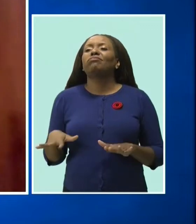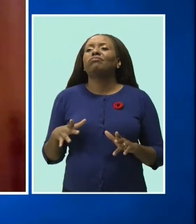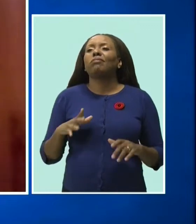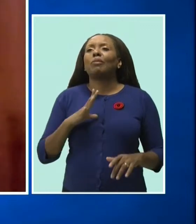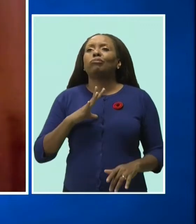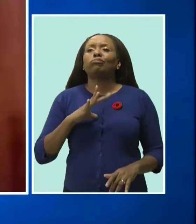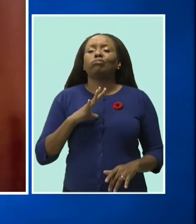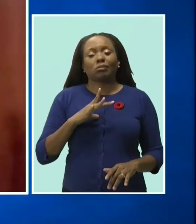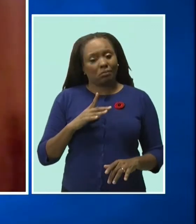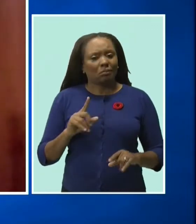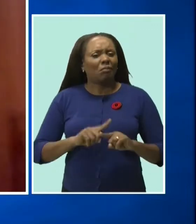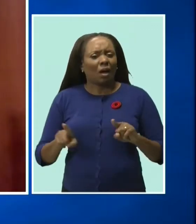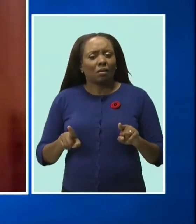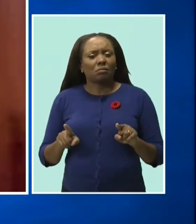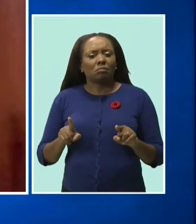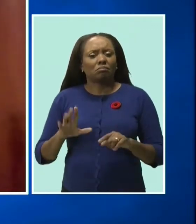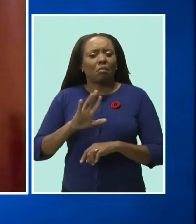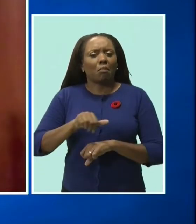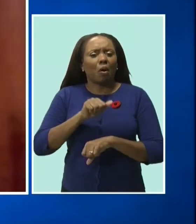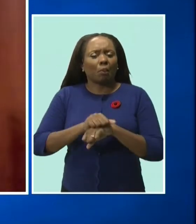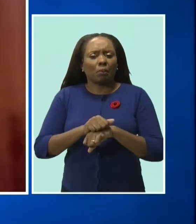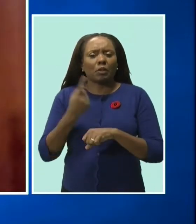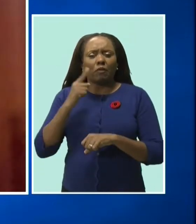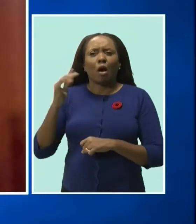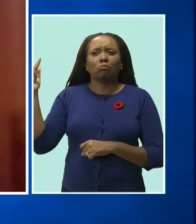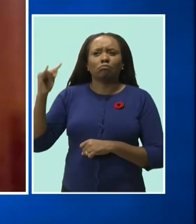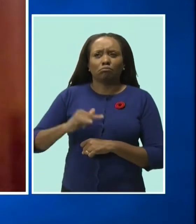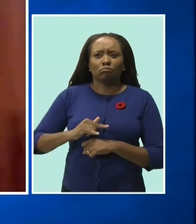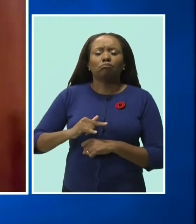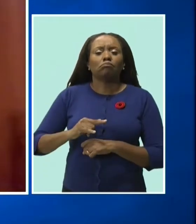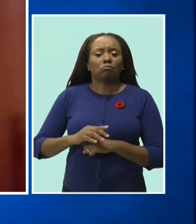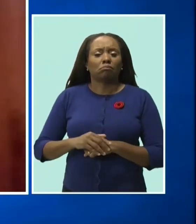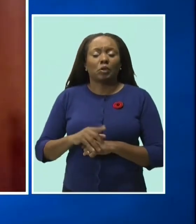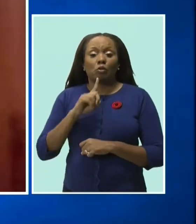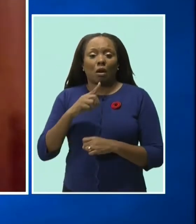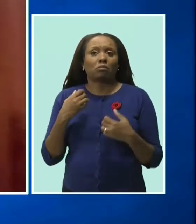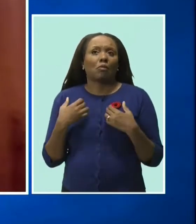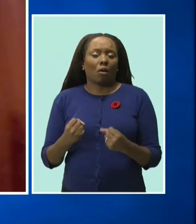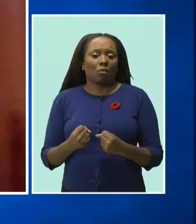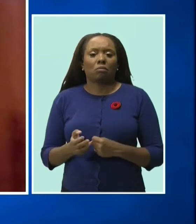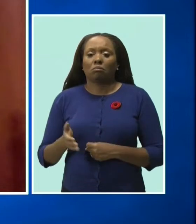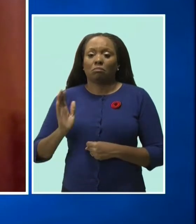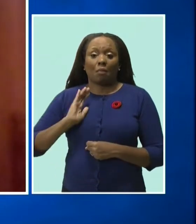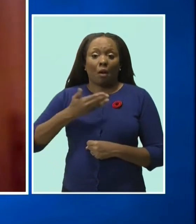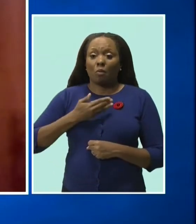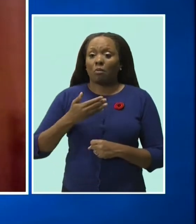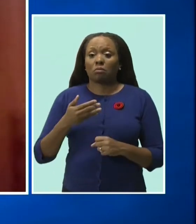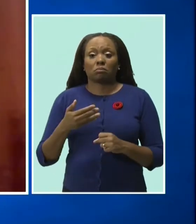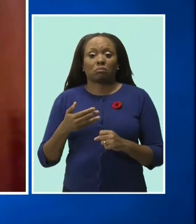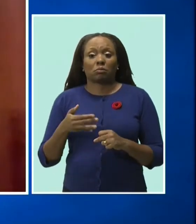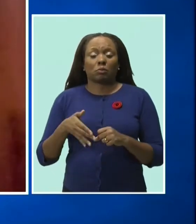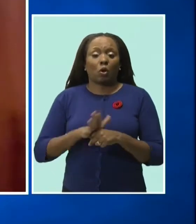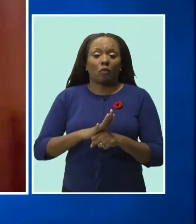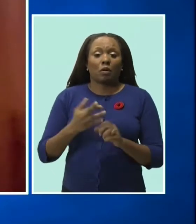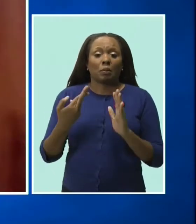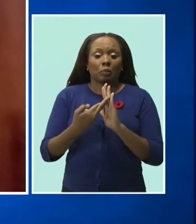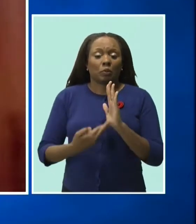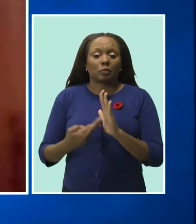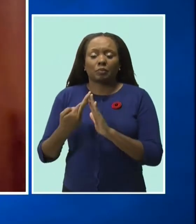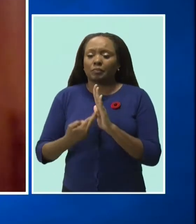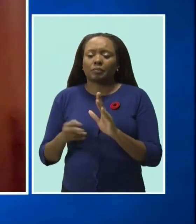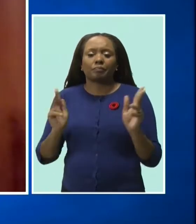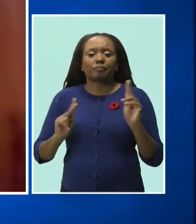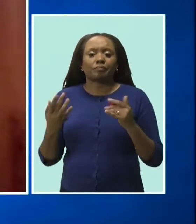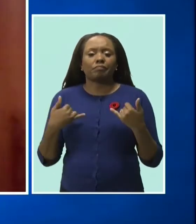the bookings have indicated that based on where we are and the protocols that we have, that people seem to be still